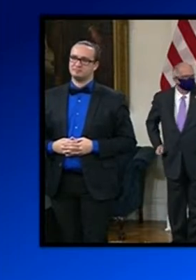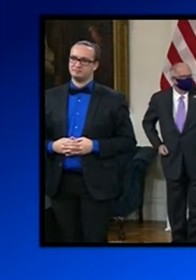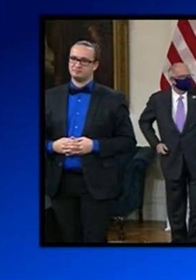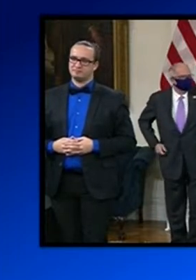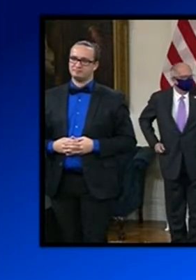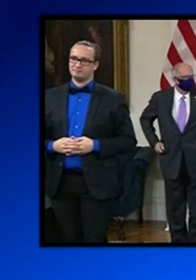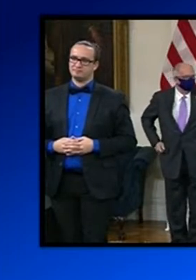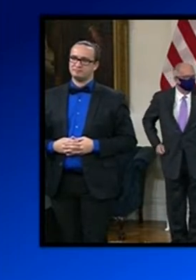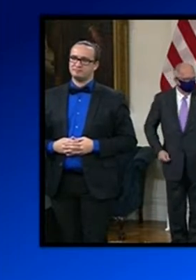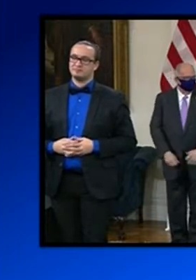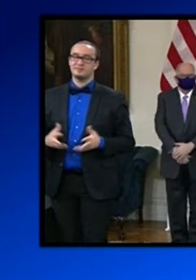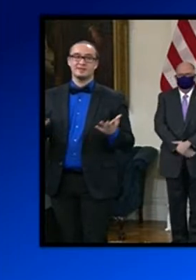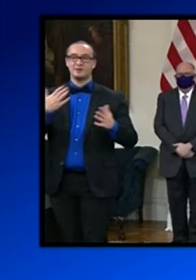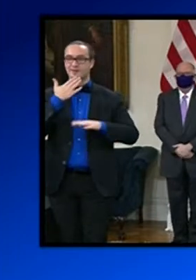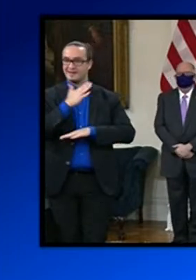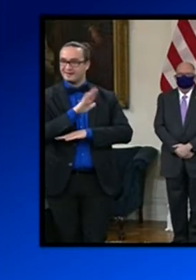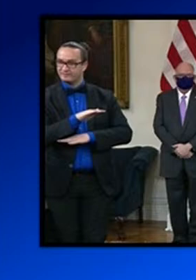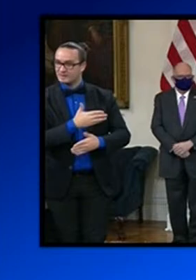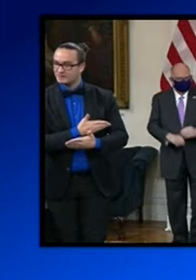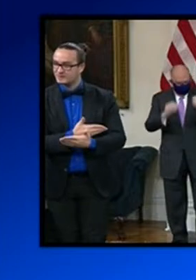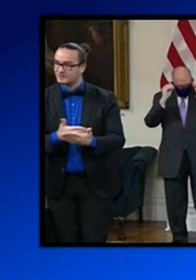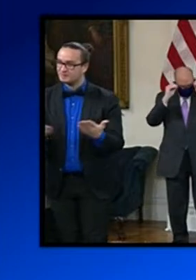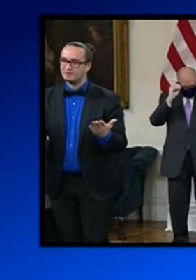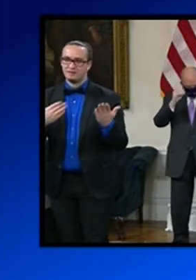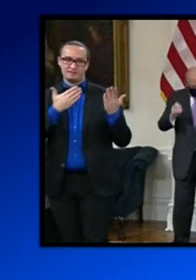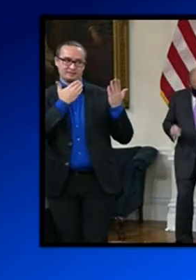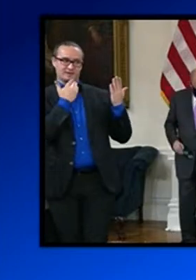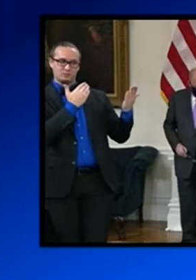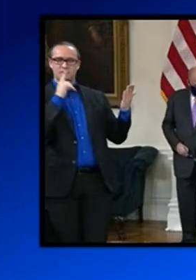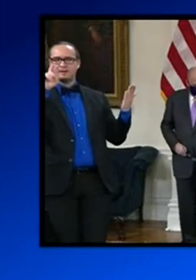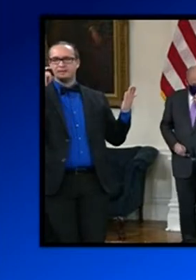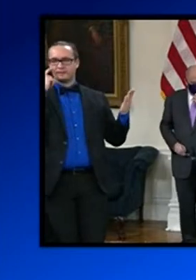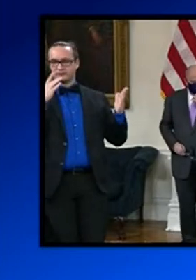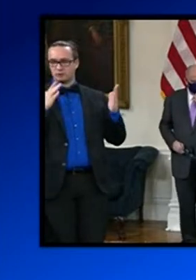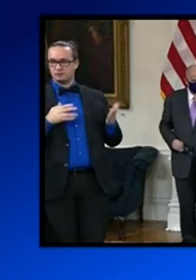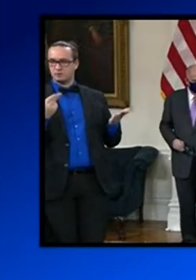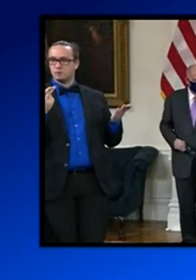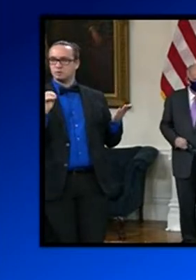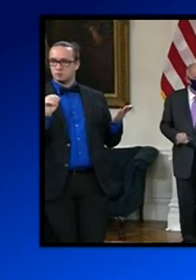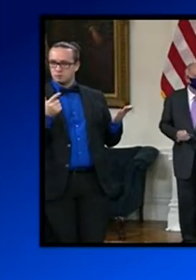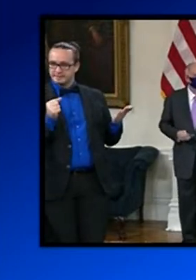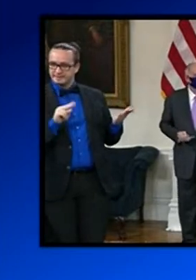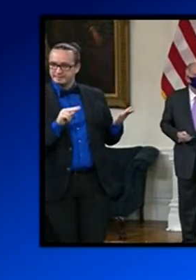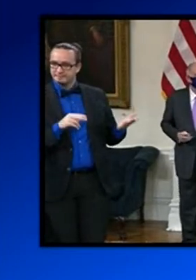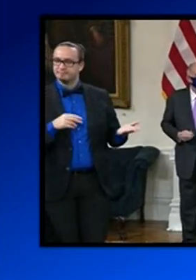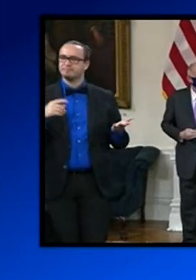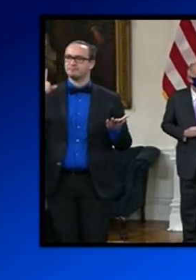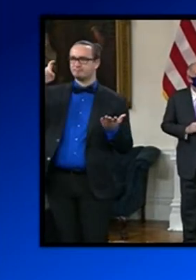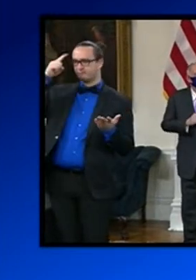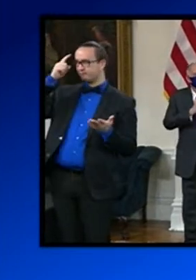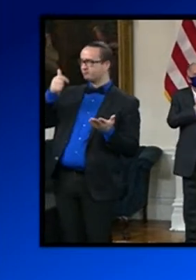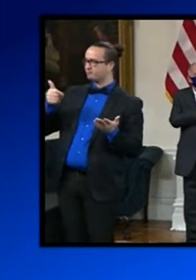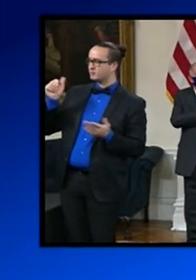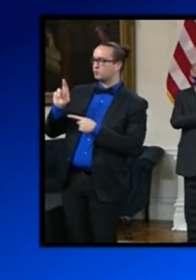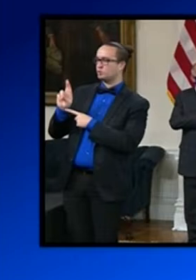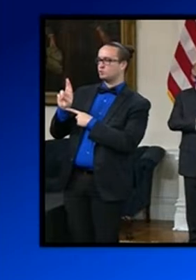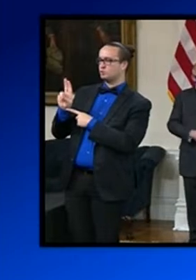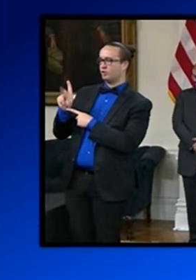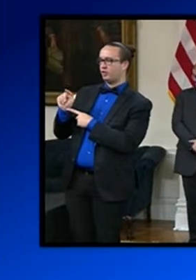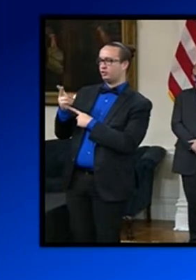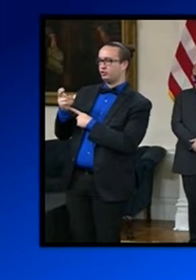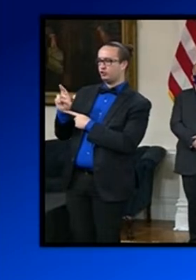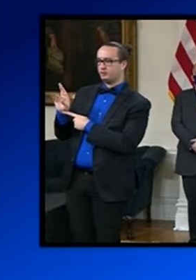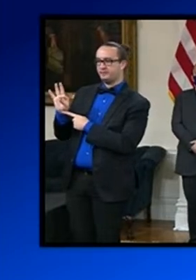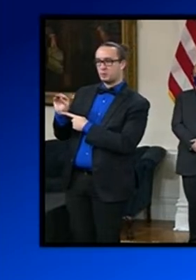Good afternoon. Thank you, Governor Hogan, Lieutenant Governor Rutherford. Thank you. Glad to be with you this afternoon. The